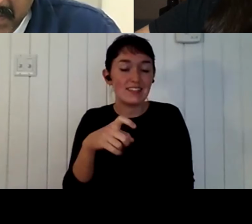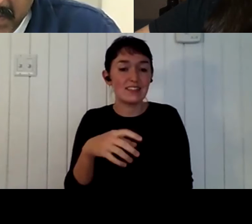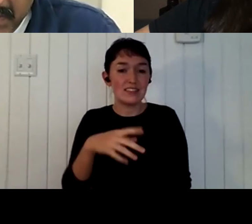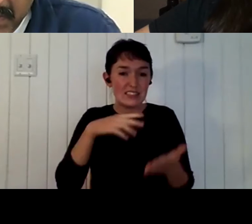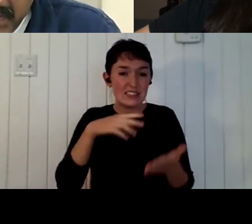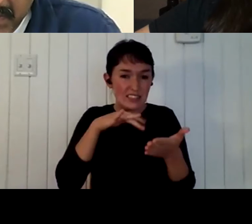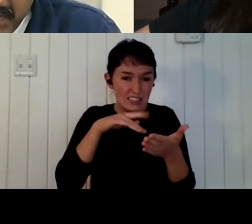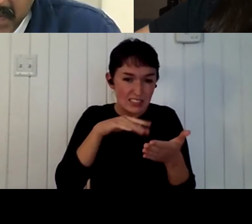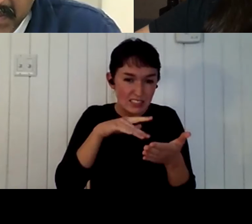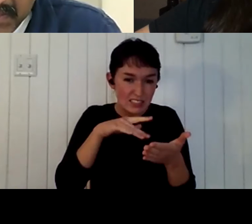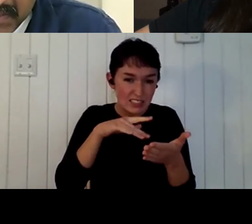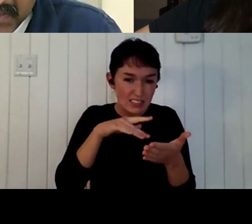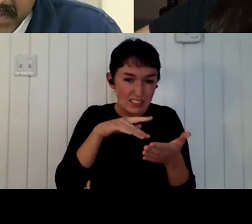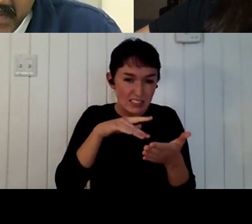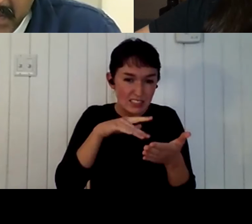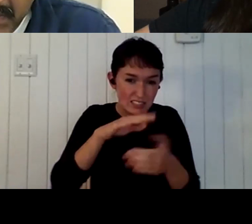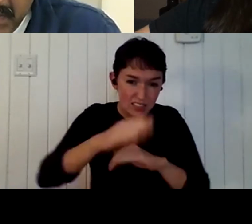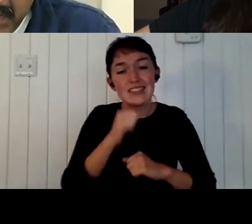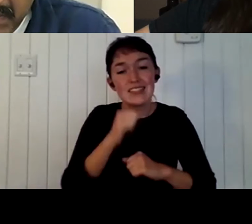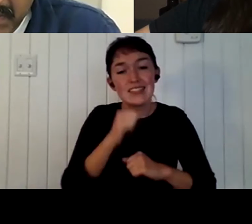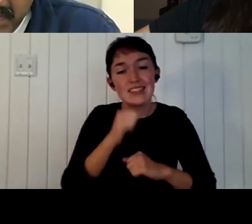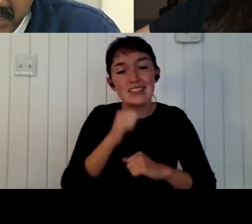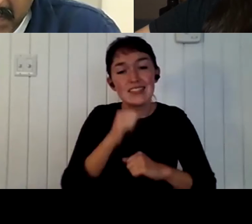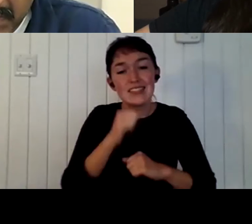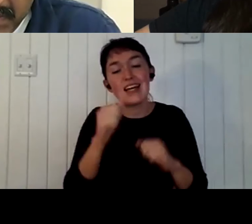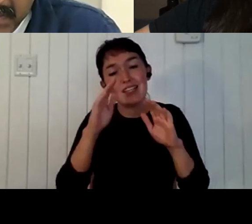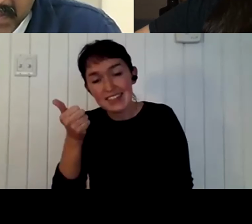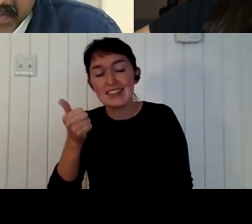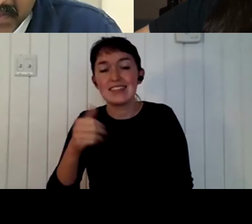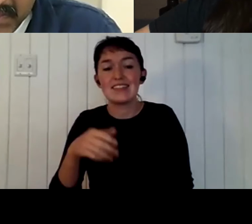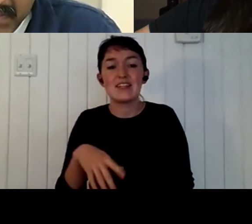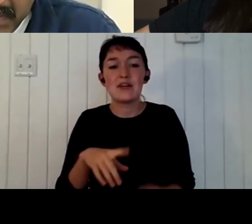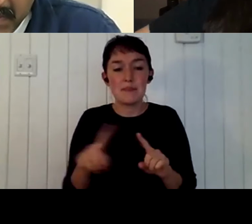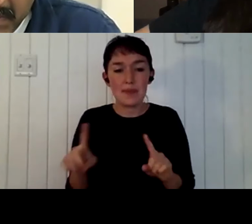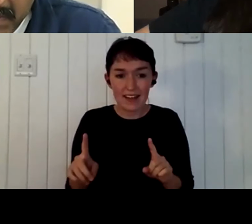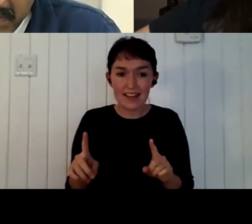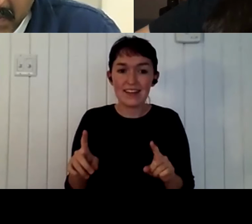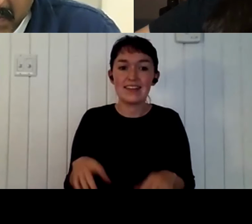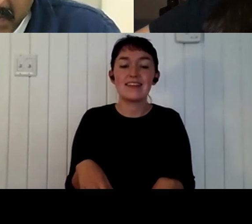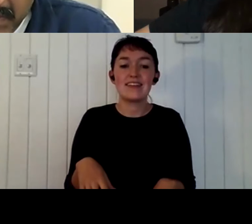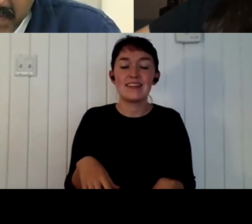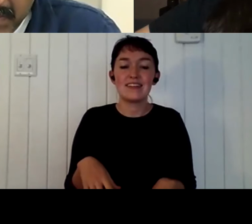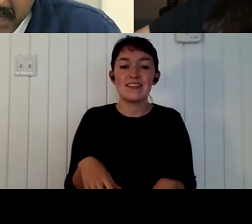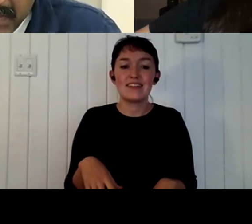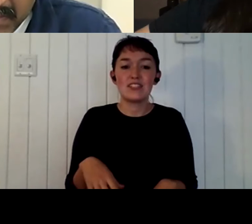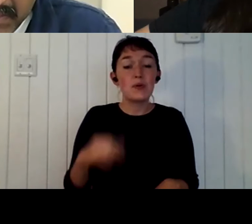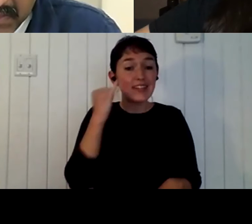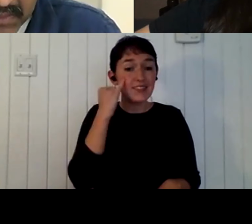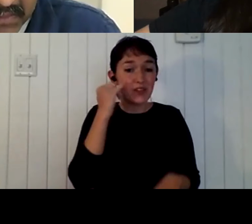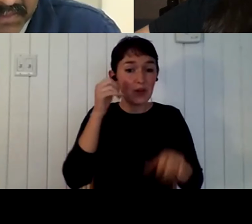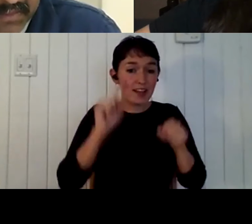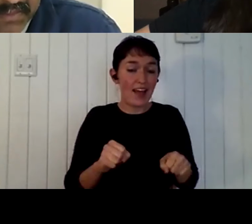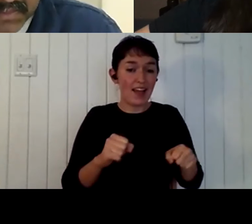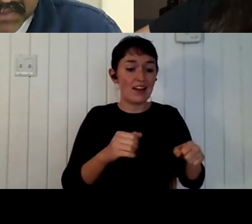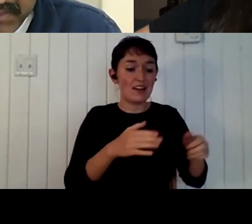it's obviously it's not a great situation to be in, but if you can distribute that learning or your